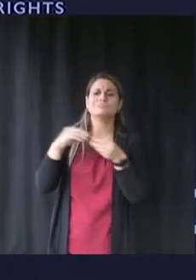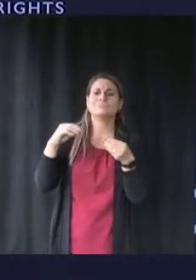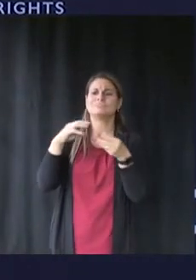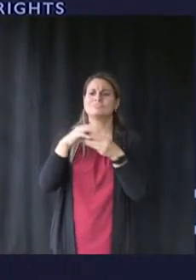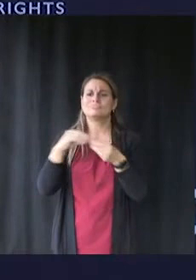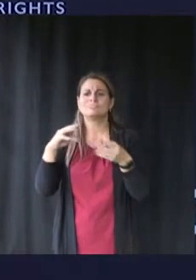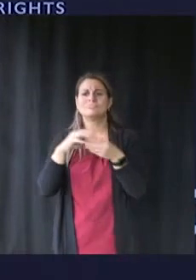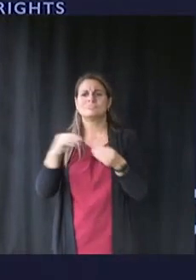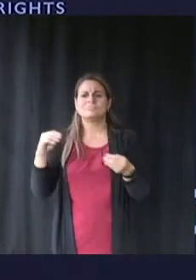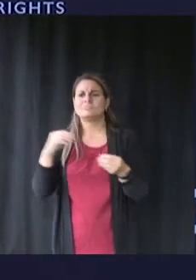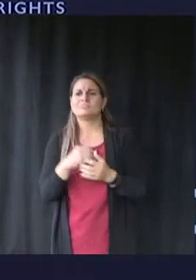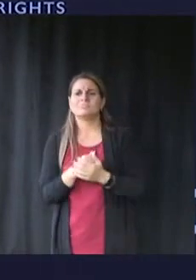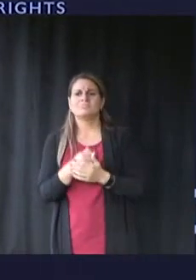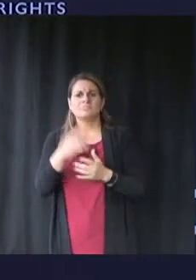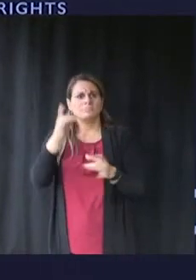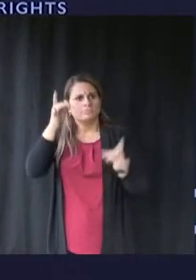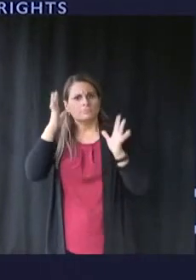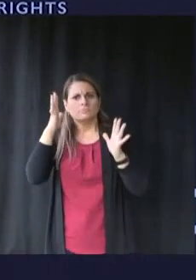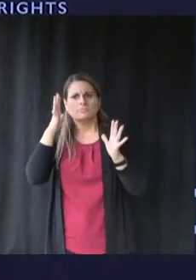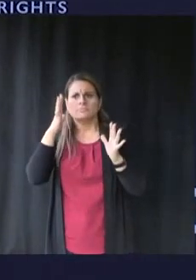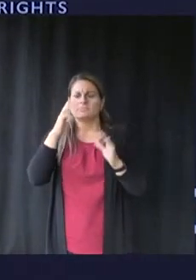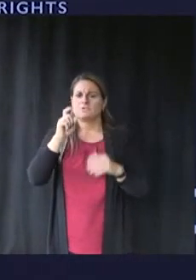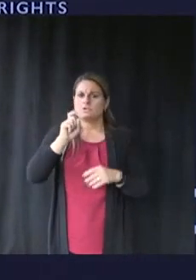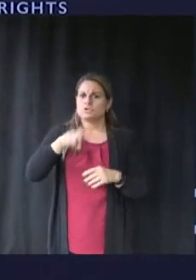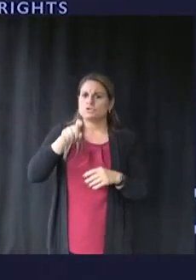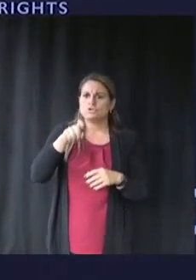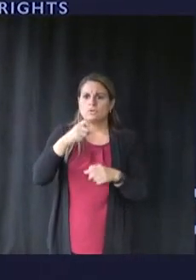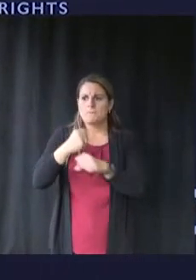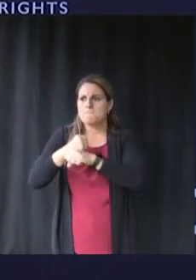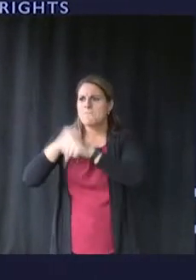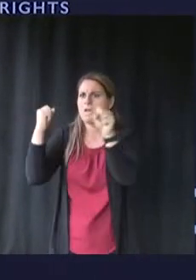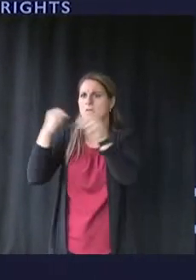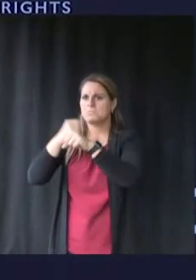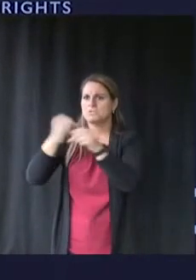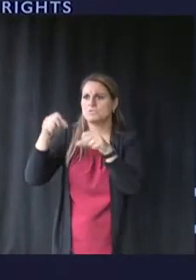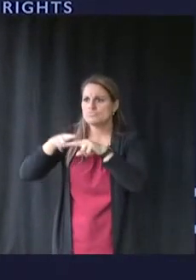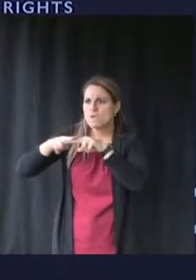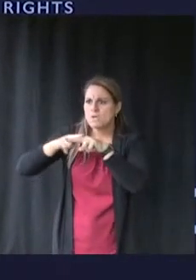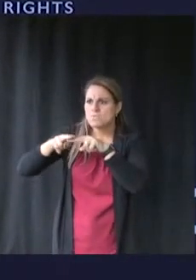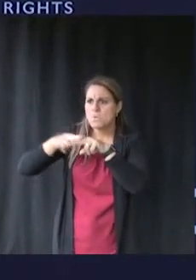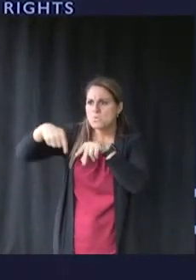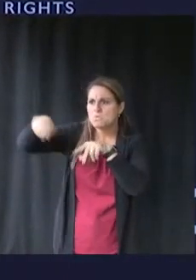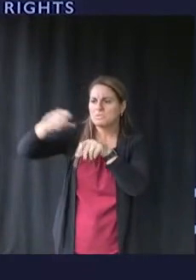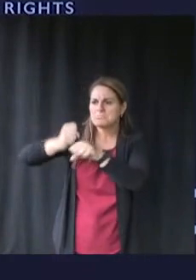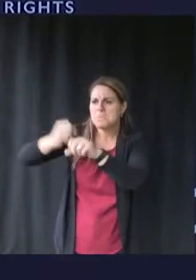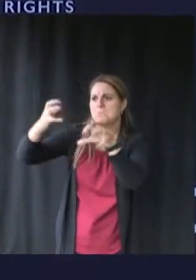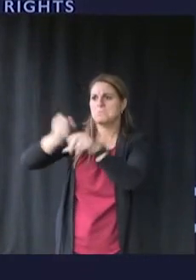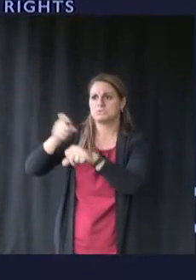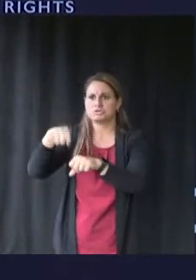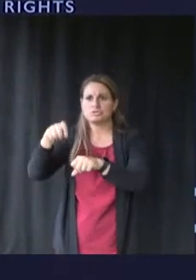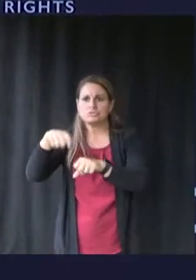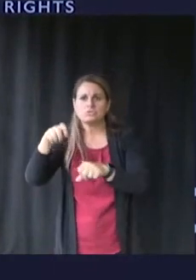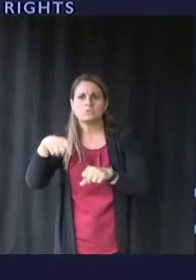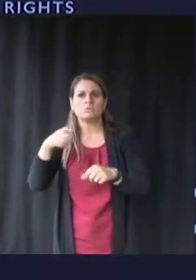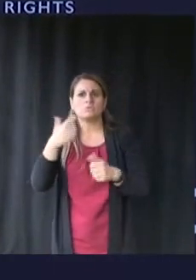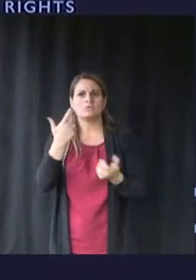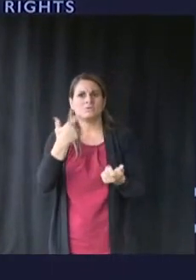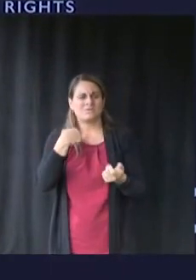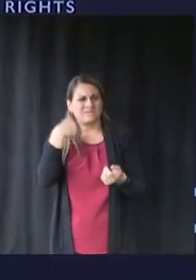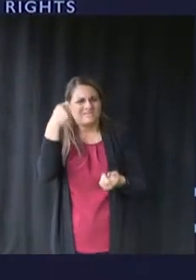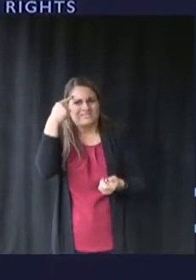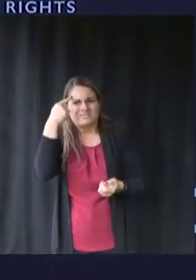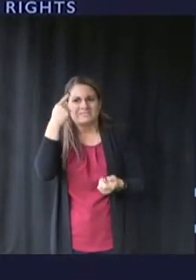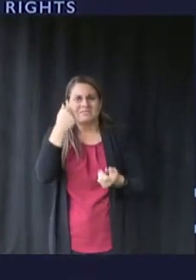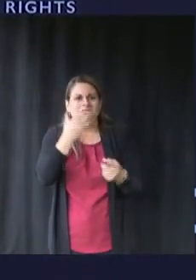tracks toward the end of the war. How wrong it was that we turned away the St. Louis, a ship full of Jewish refugees from